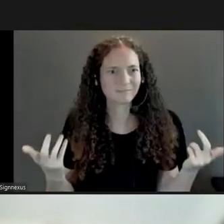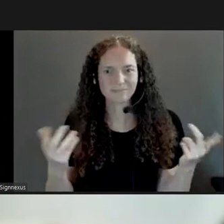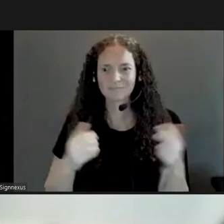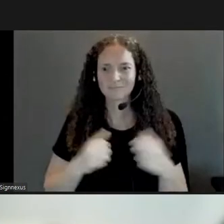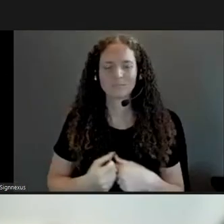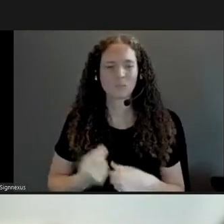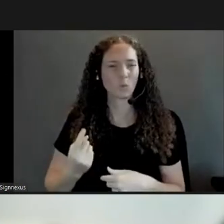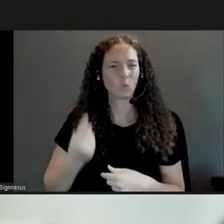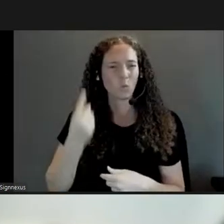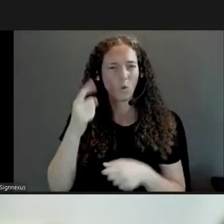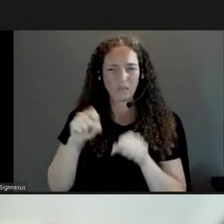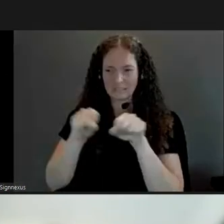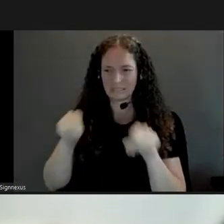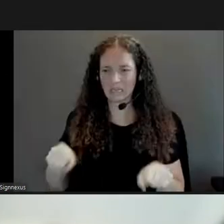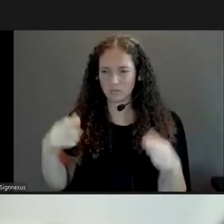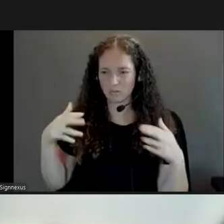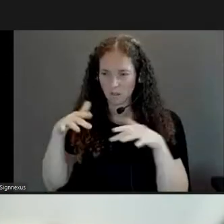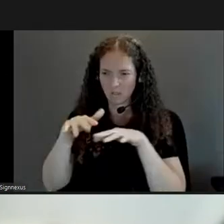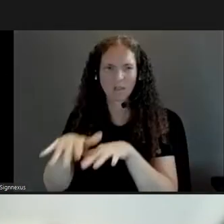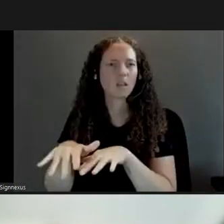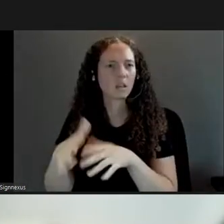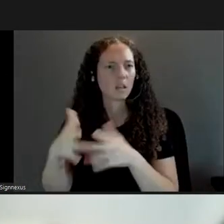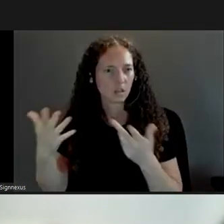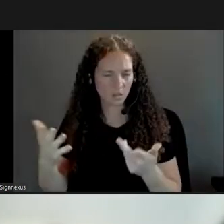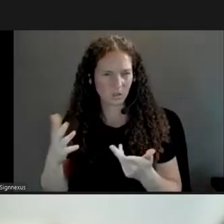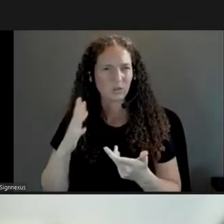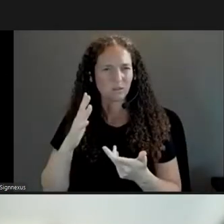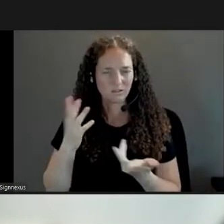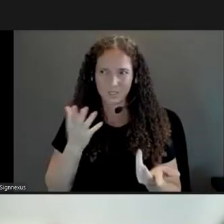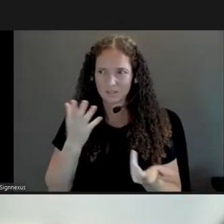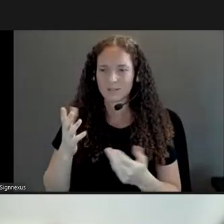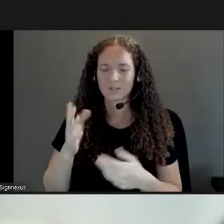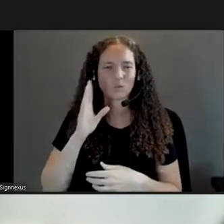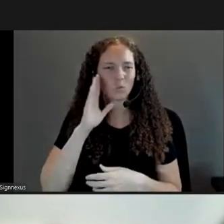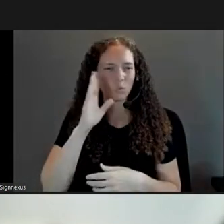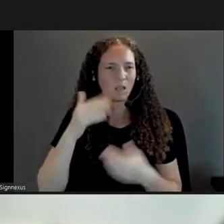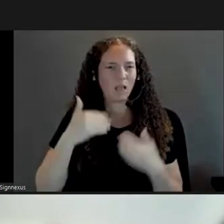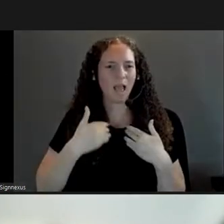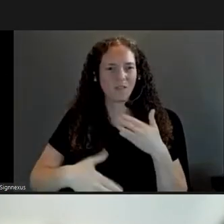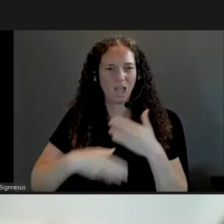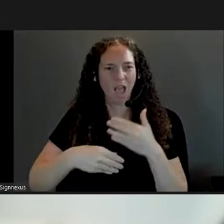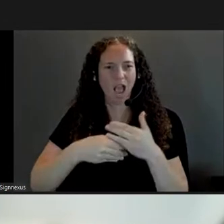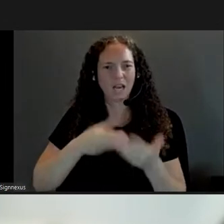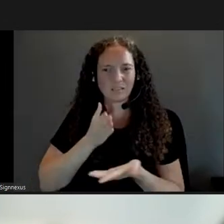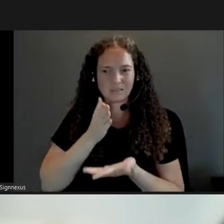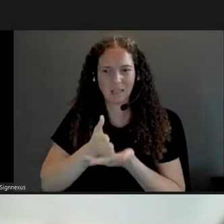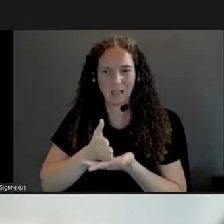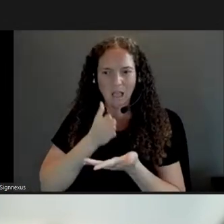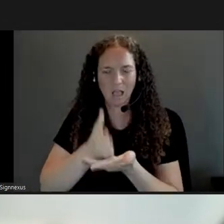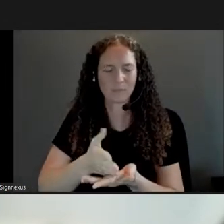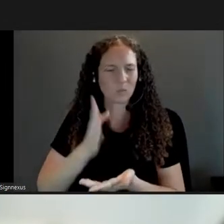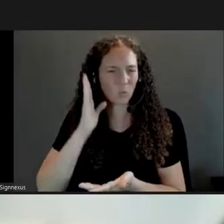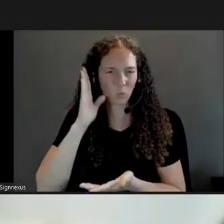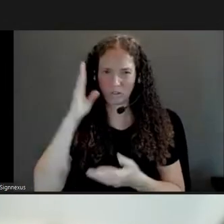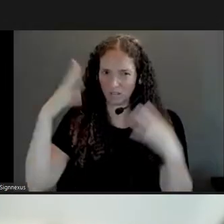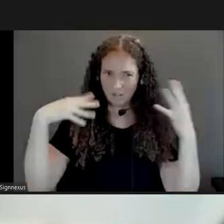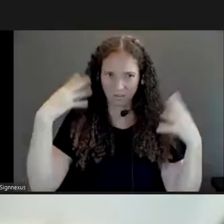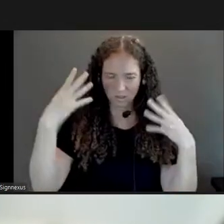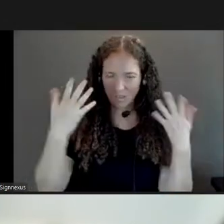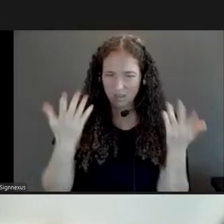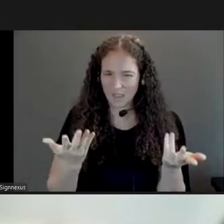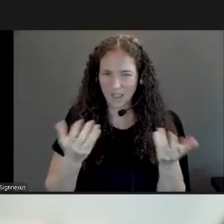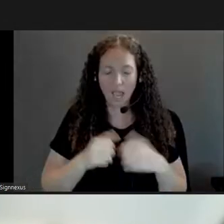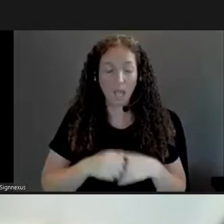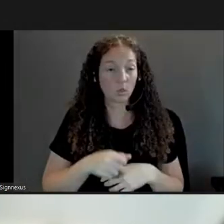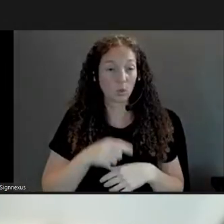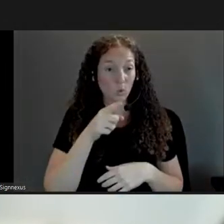hour during rush hour with extra stops is going to be absolute chaos. And I don't know how you're extrapolating that stations will